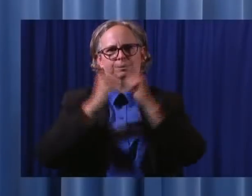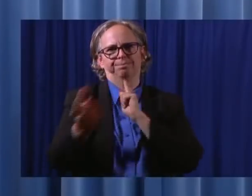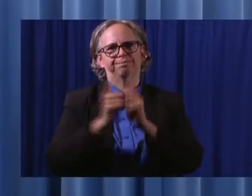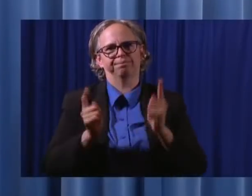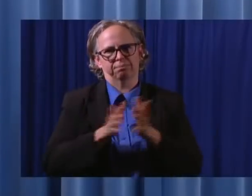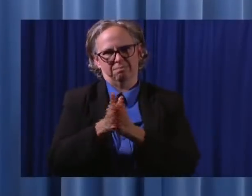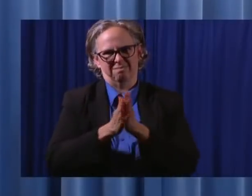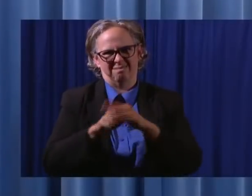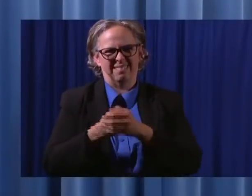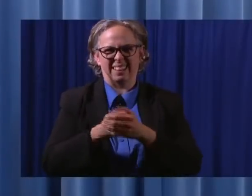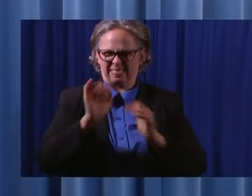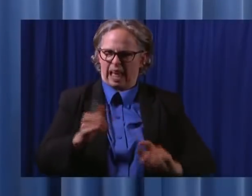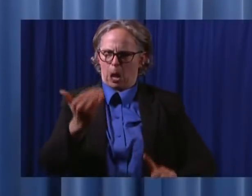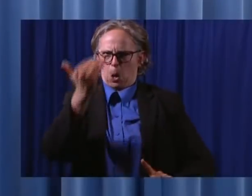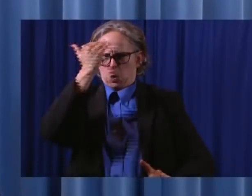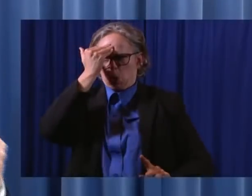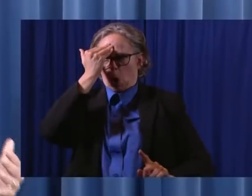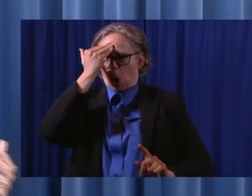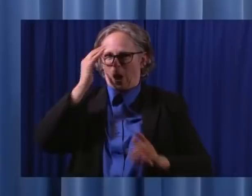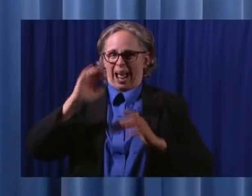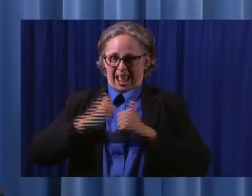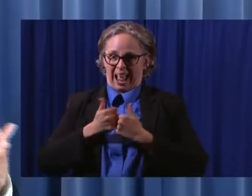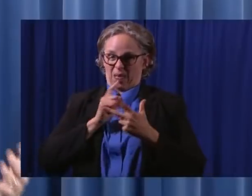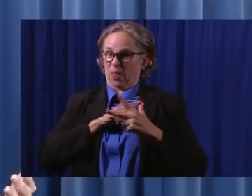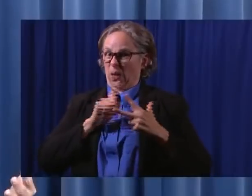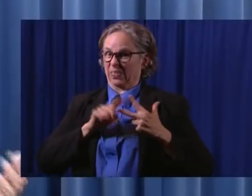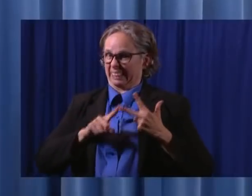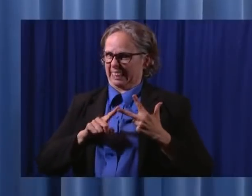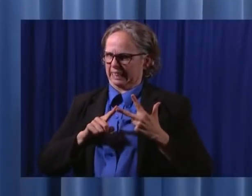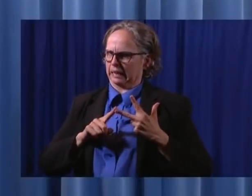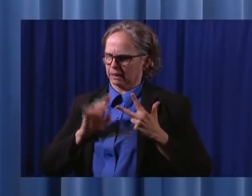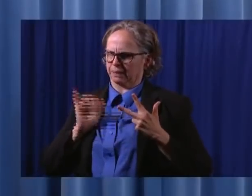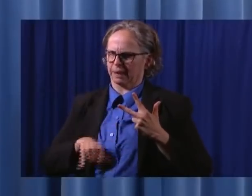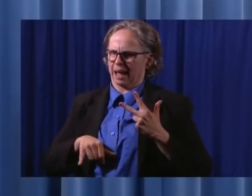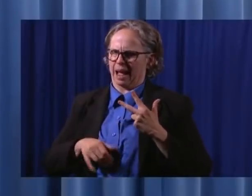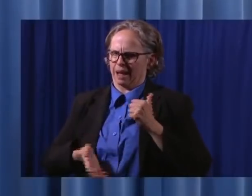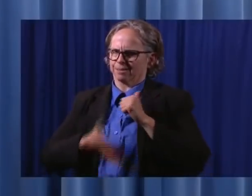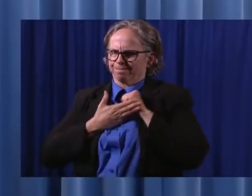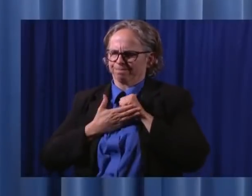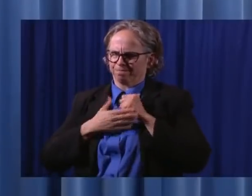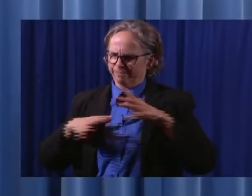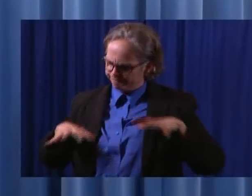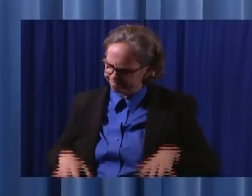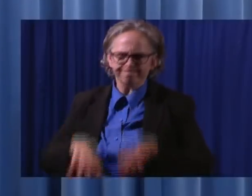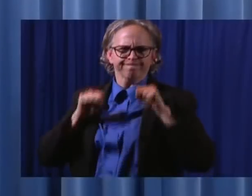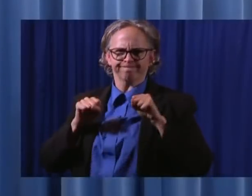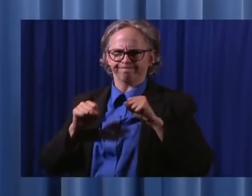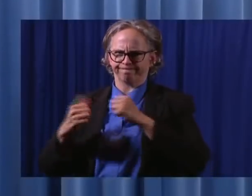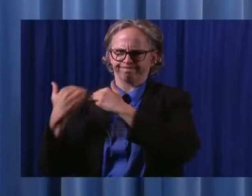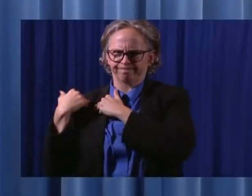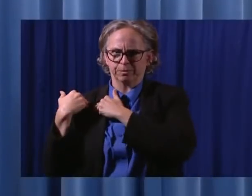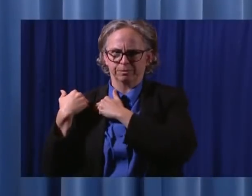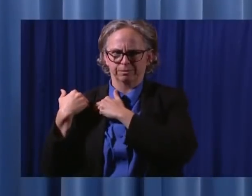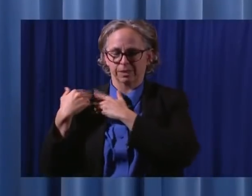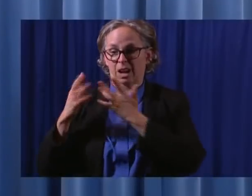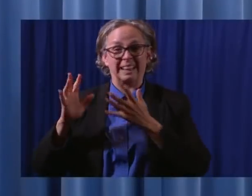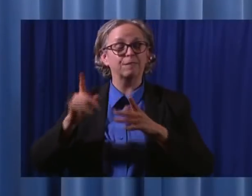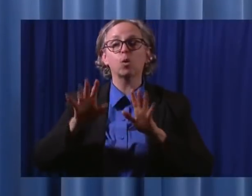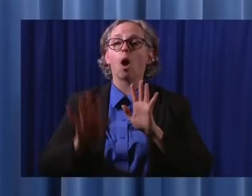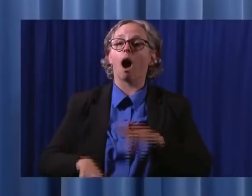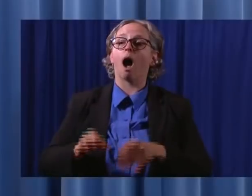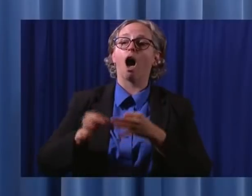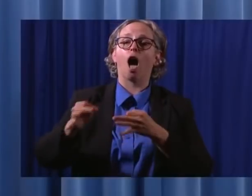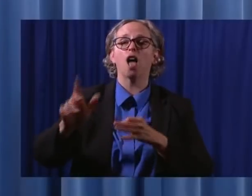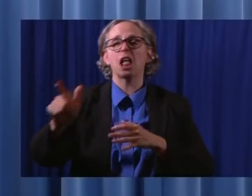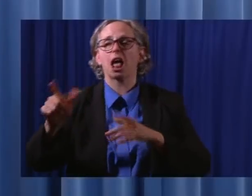know, movement today is worth a lot more than movement in a week. And so this is something we have